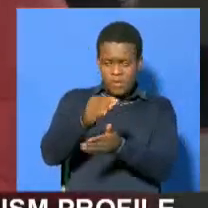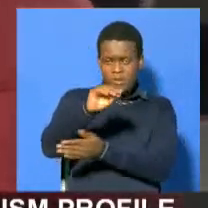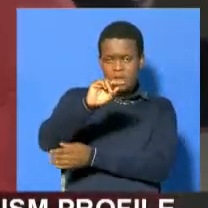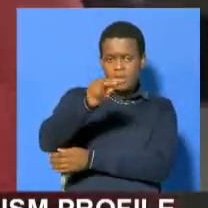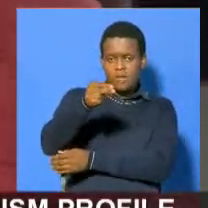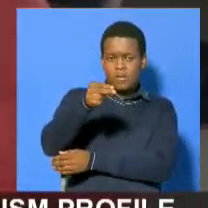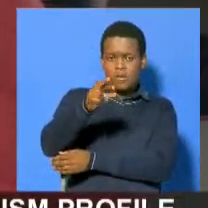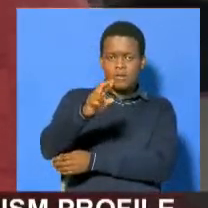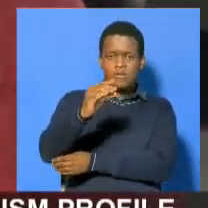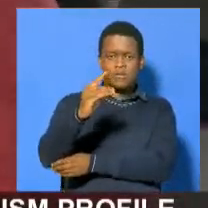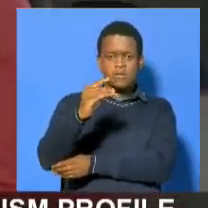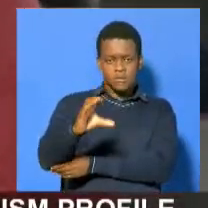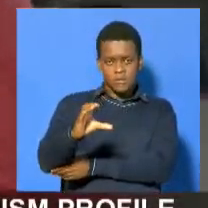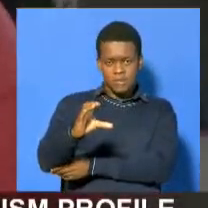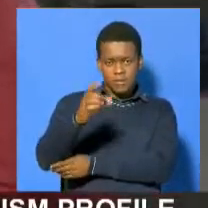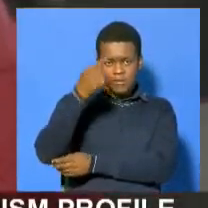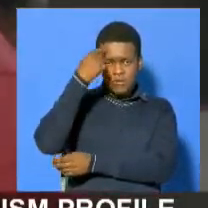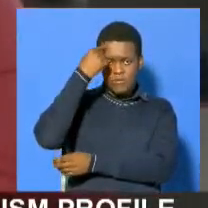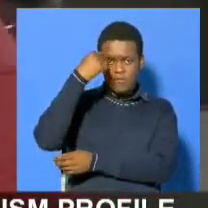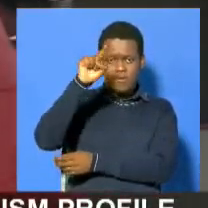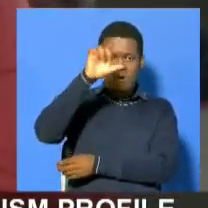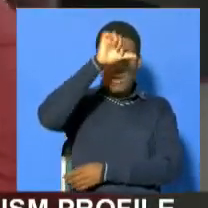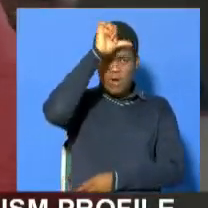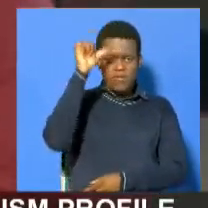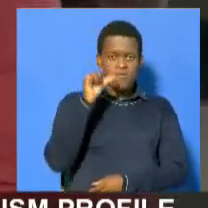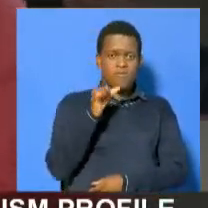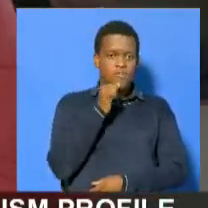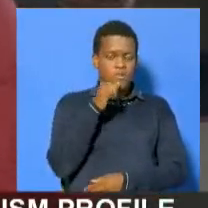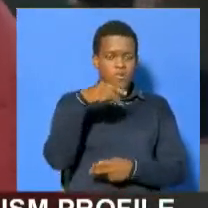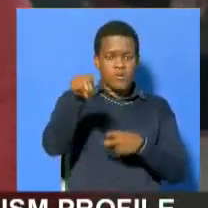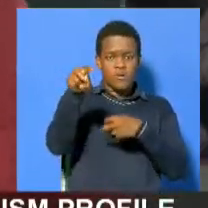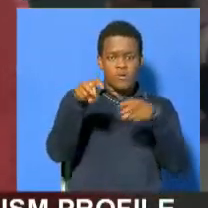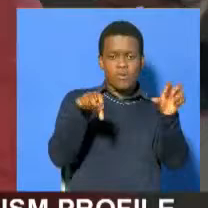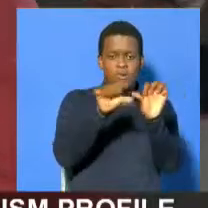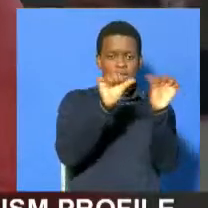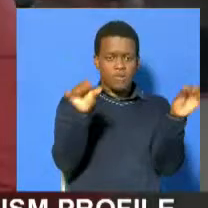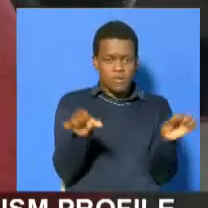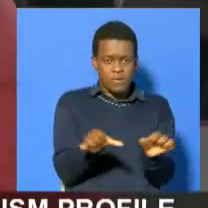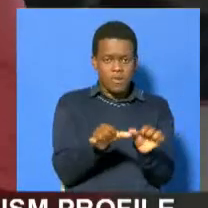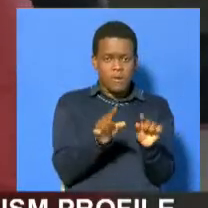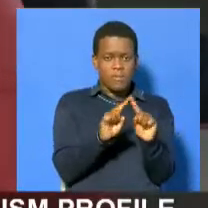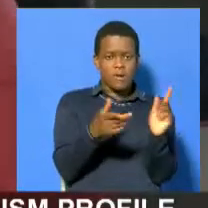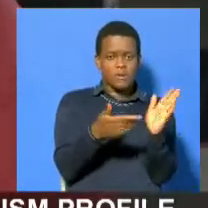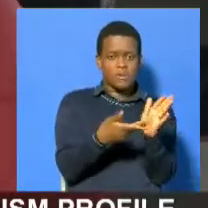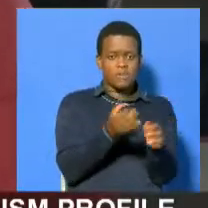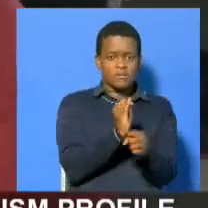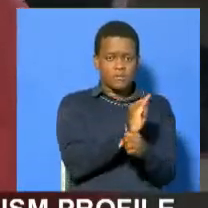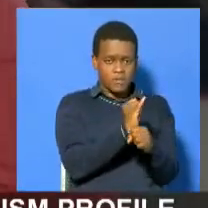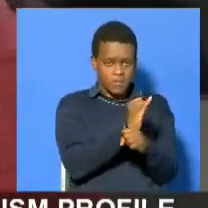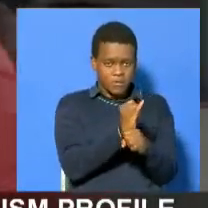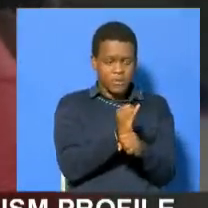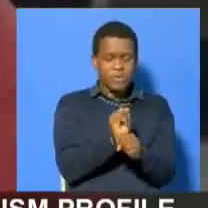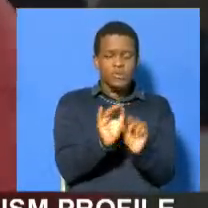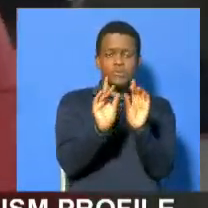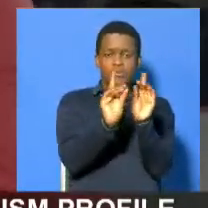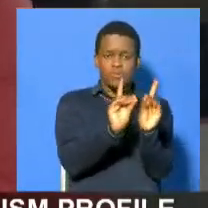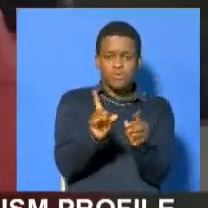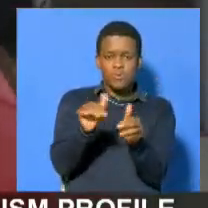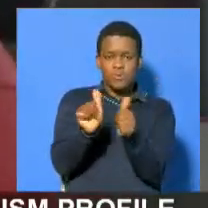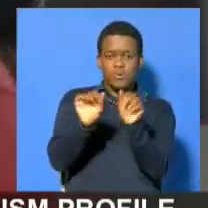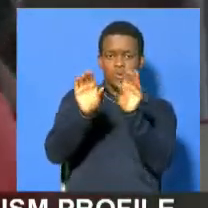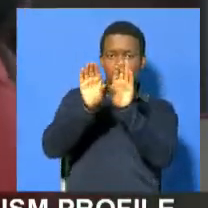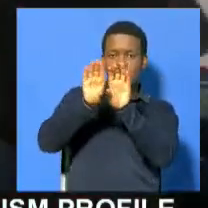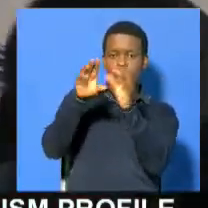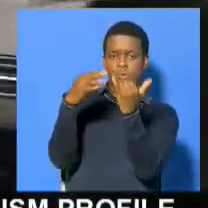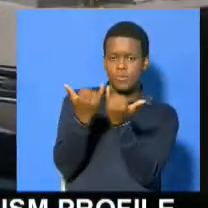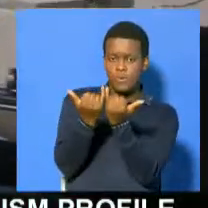resource of Africa in the tourism space. And this entails me dealing with communities, me